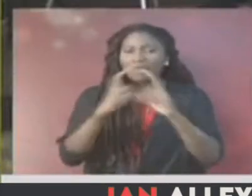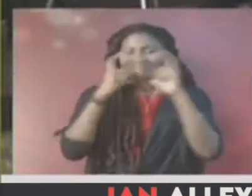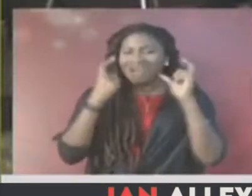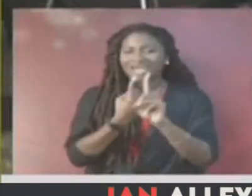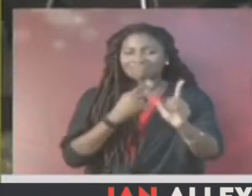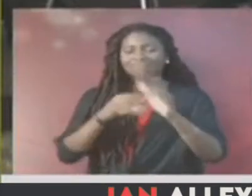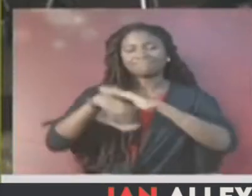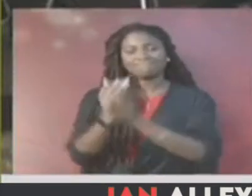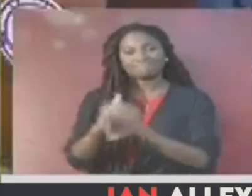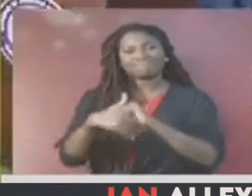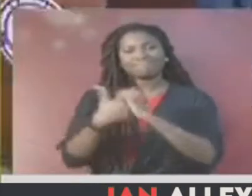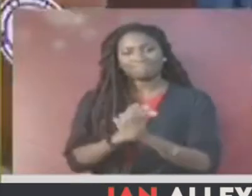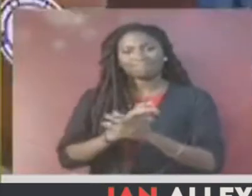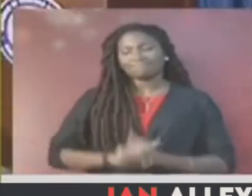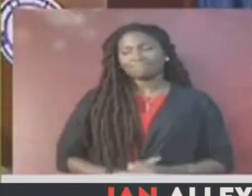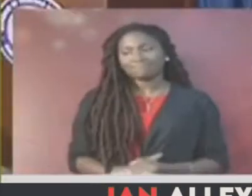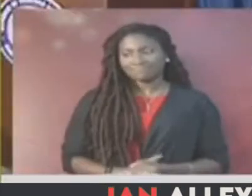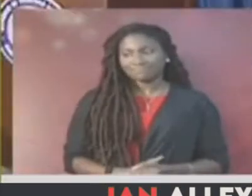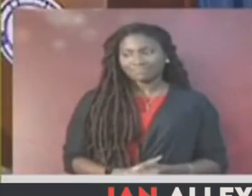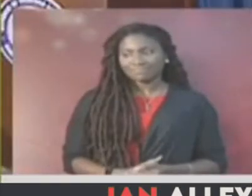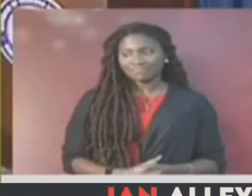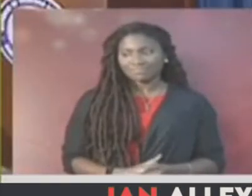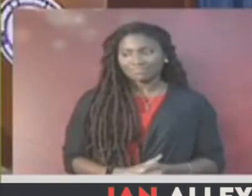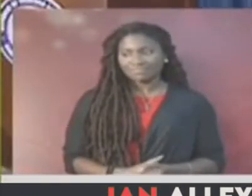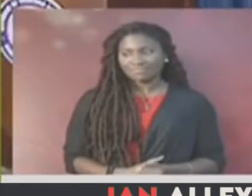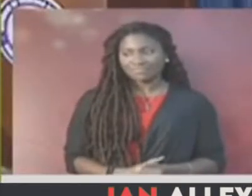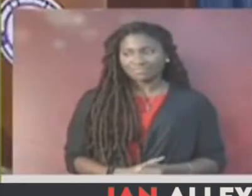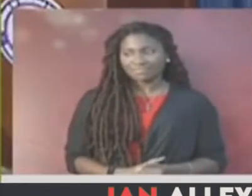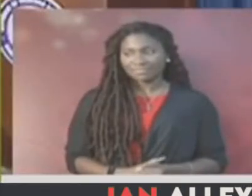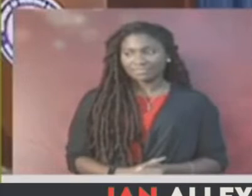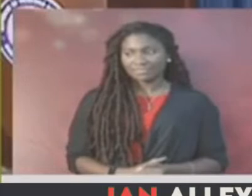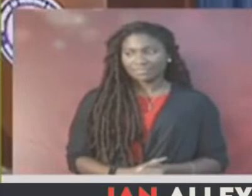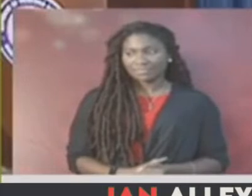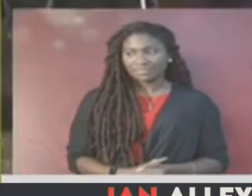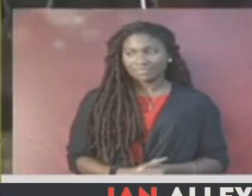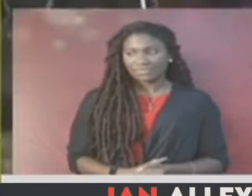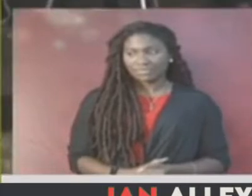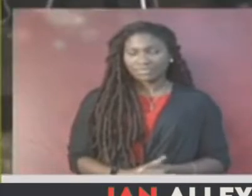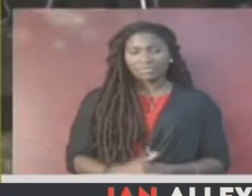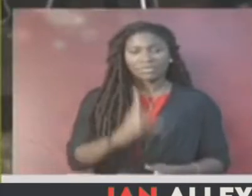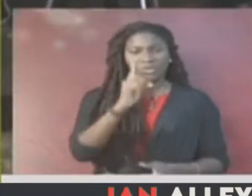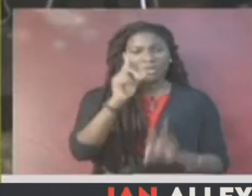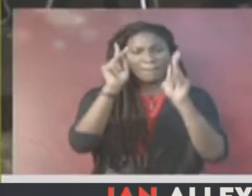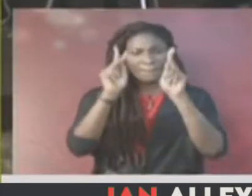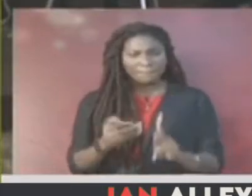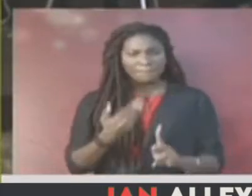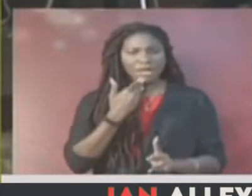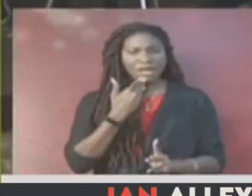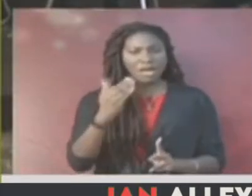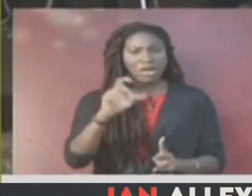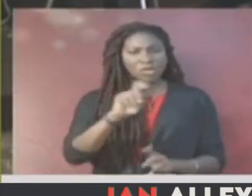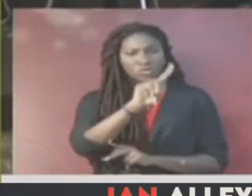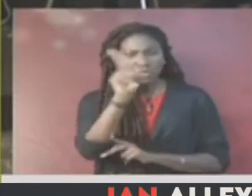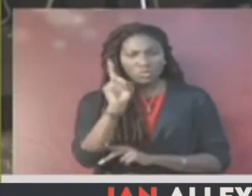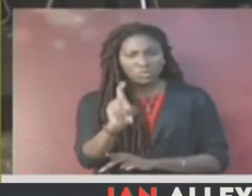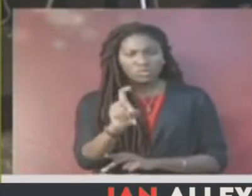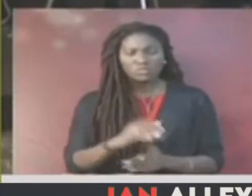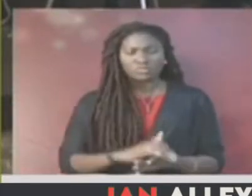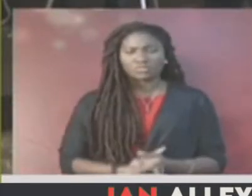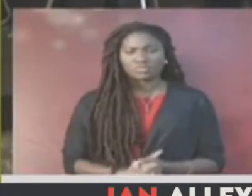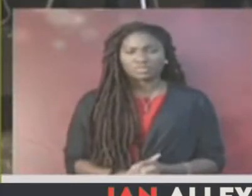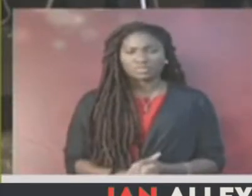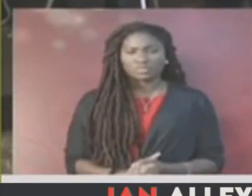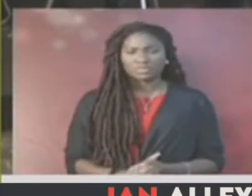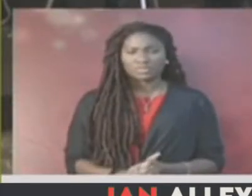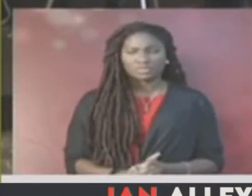Yes, Sean. Yeah, I have a question here. There is scarce info on, you